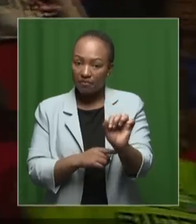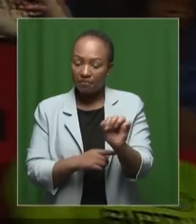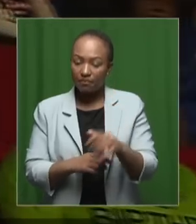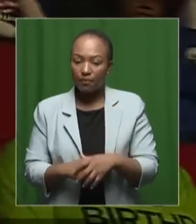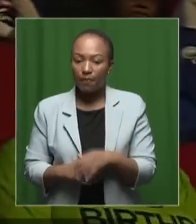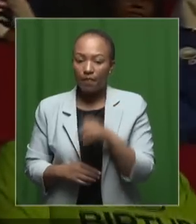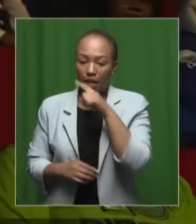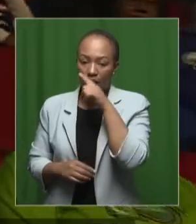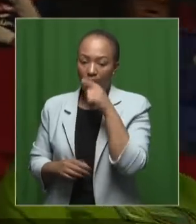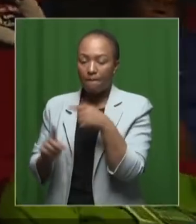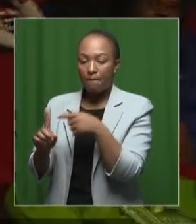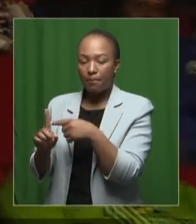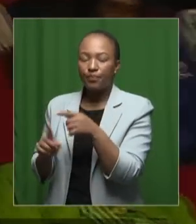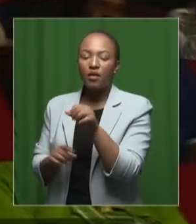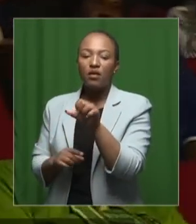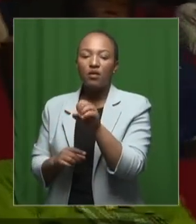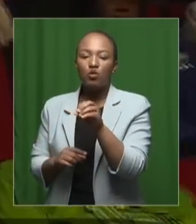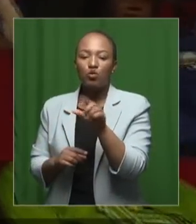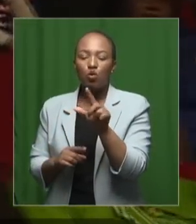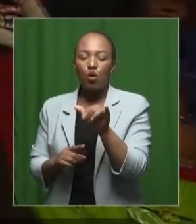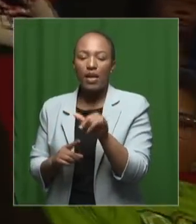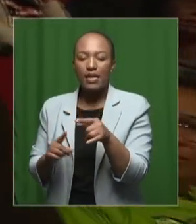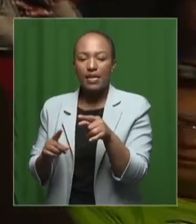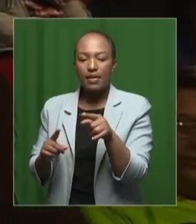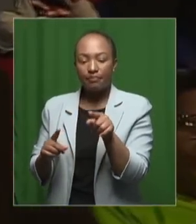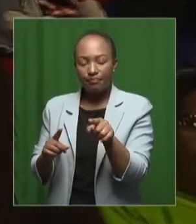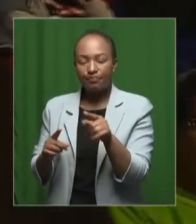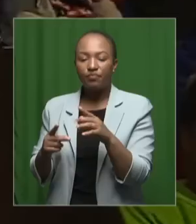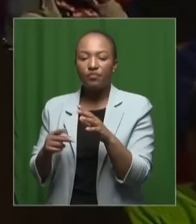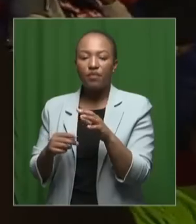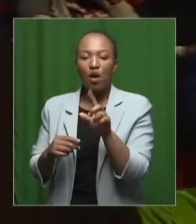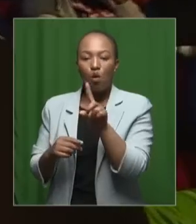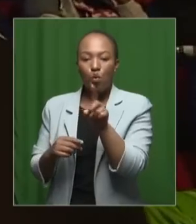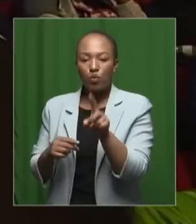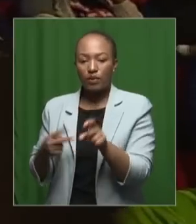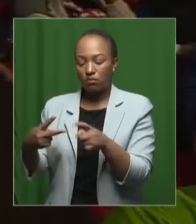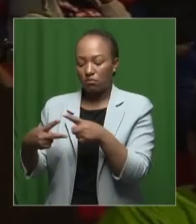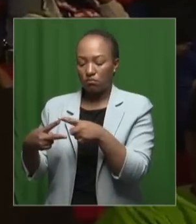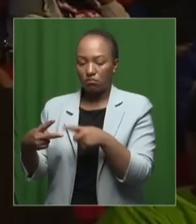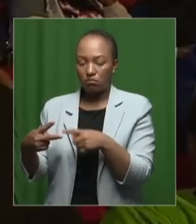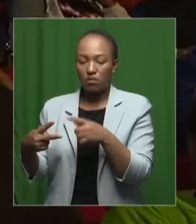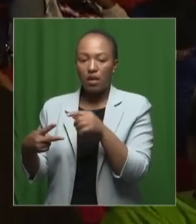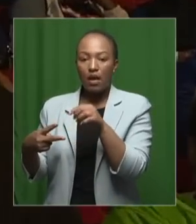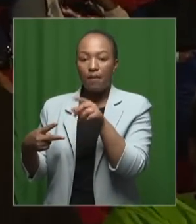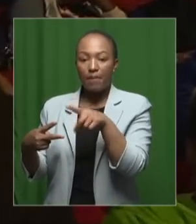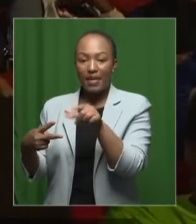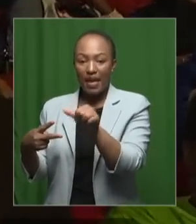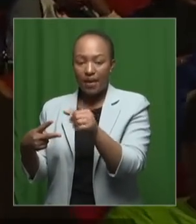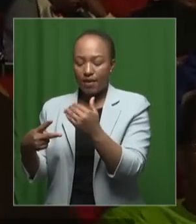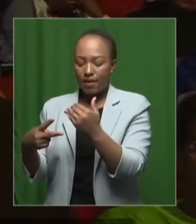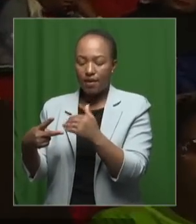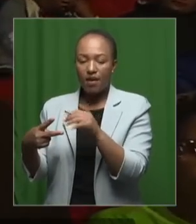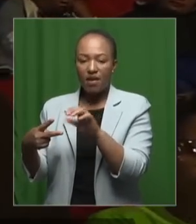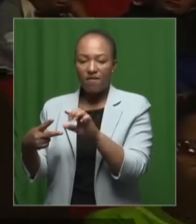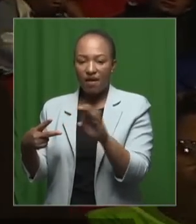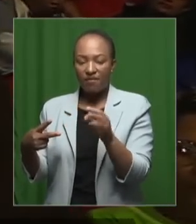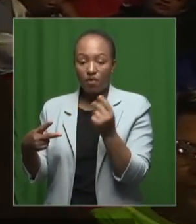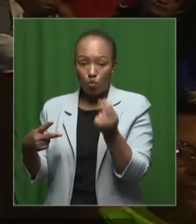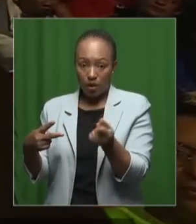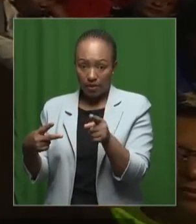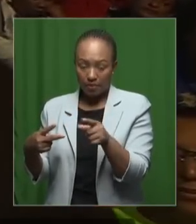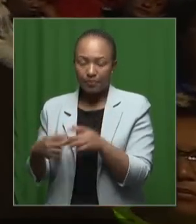My name is Solim Kiza. I have two quick questions, one to the PA, one to the EFF. As brief as possible.